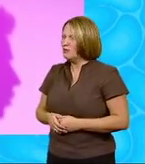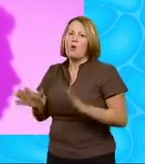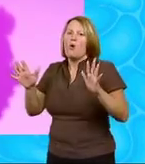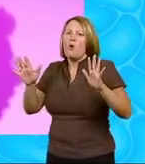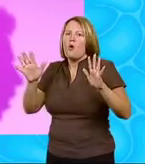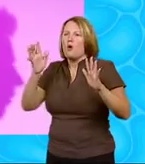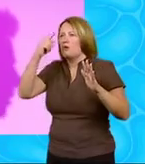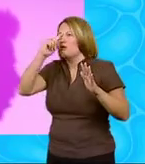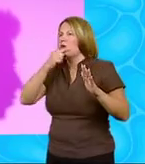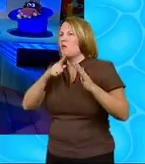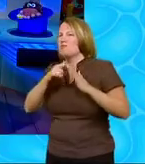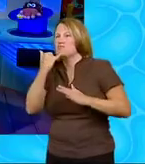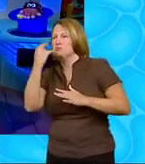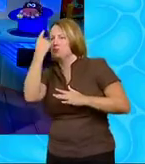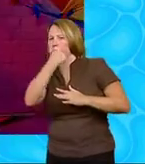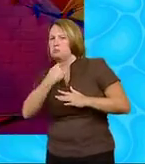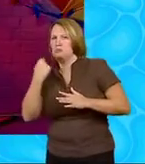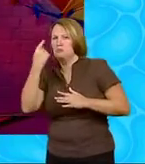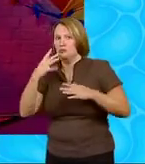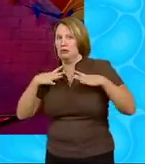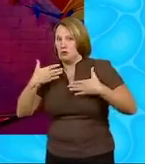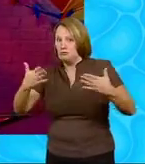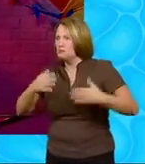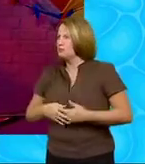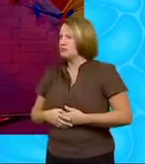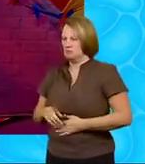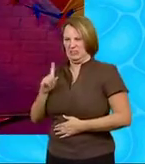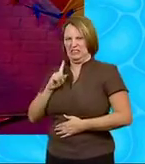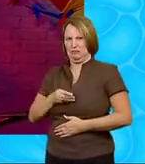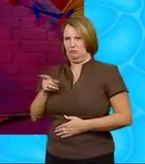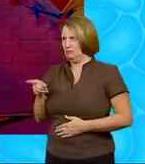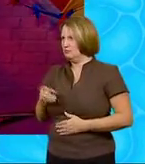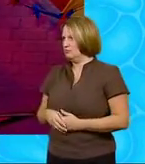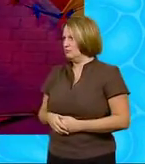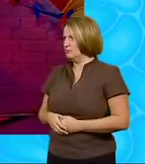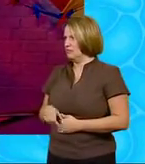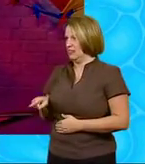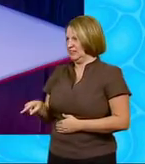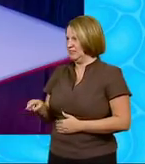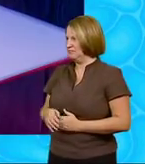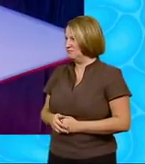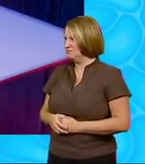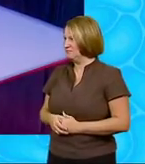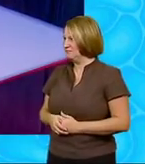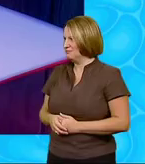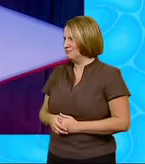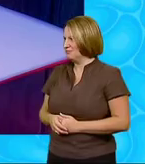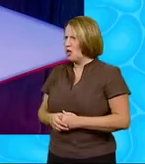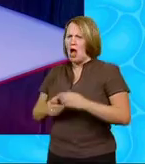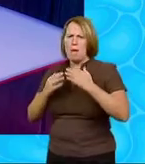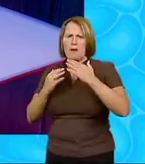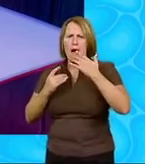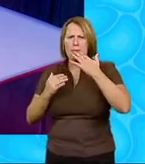Shadow of Doubt. OK, here we go. What is this?